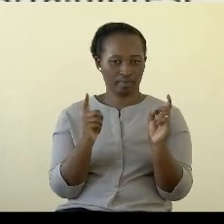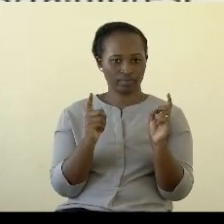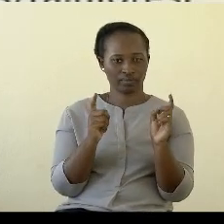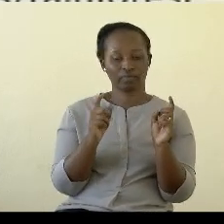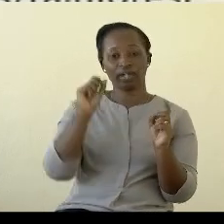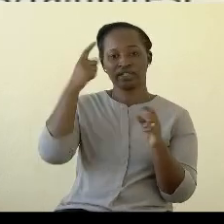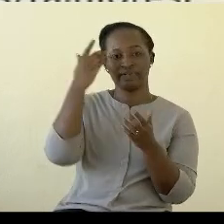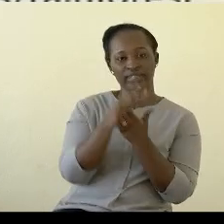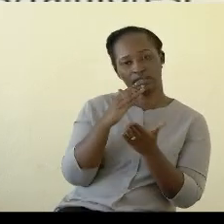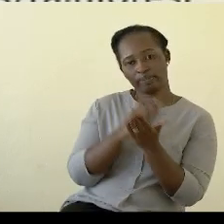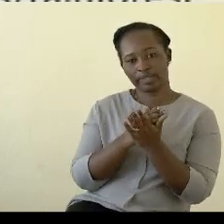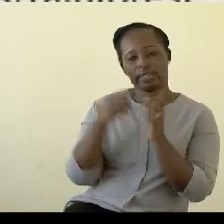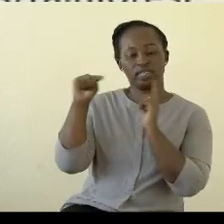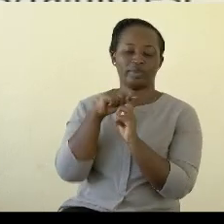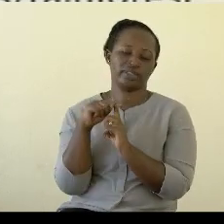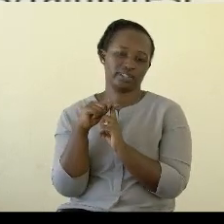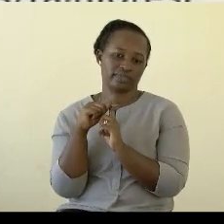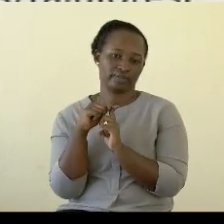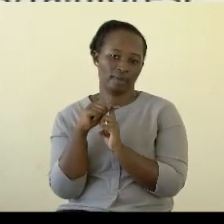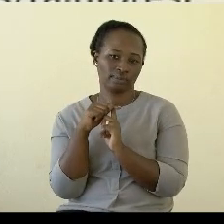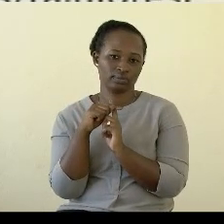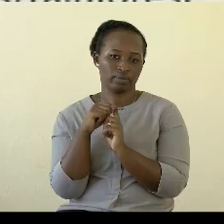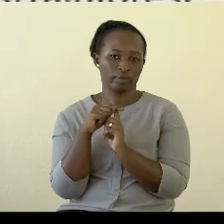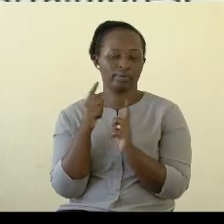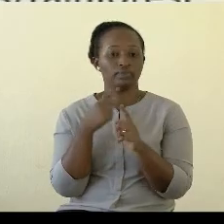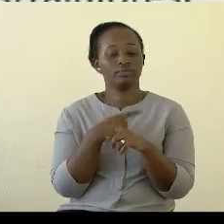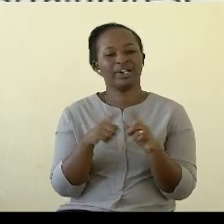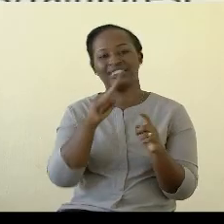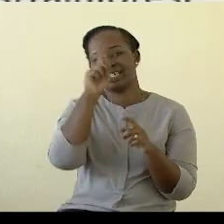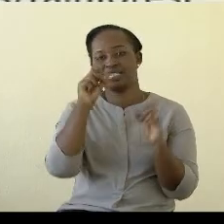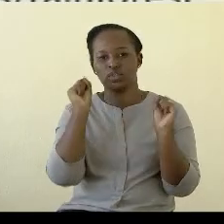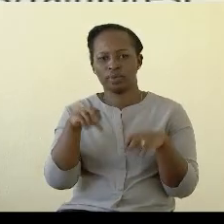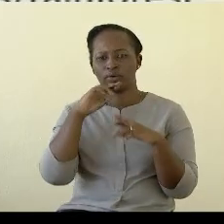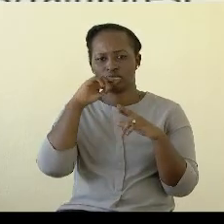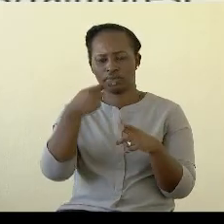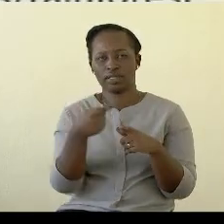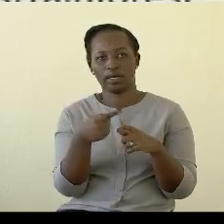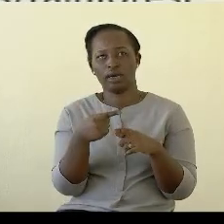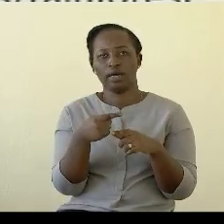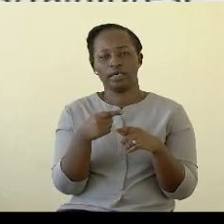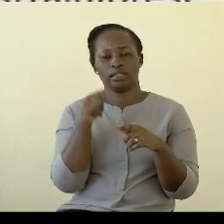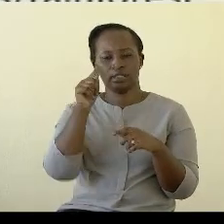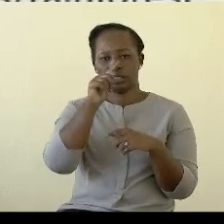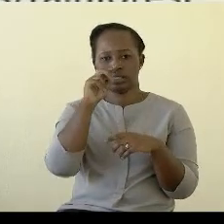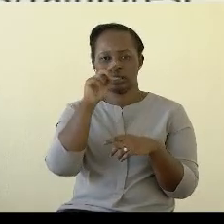The first part is positive. But can't I answer this question in a negative way?